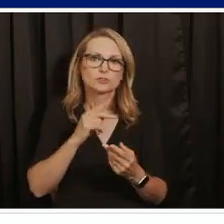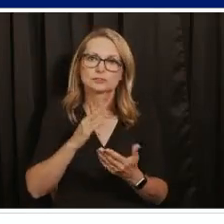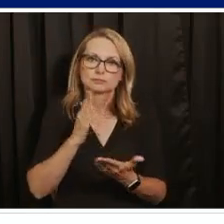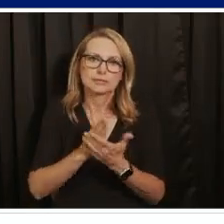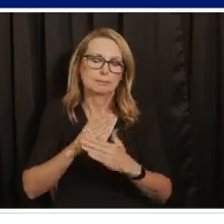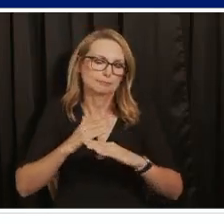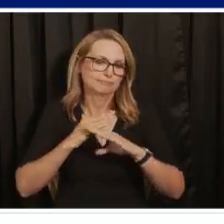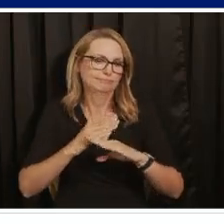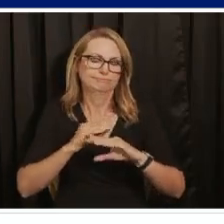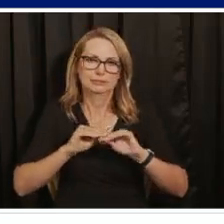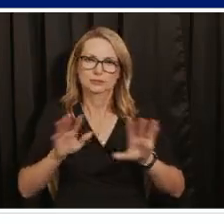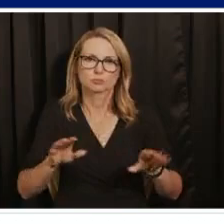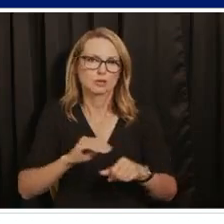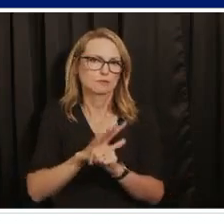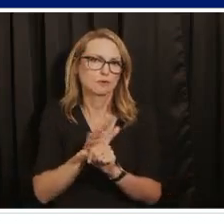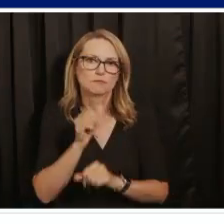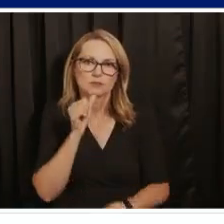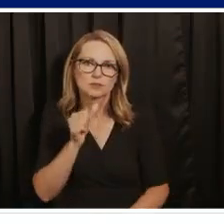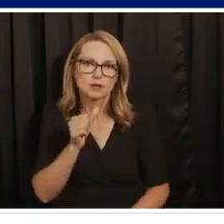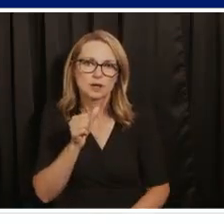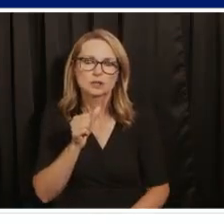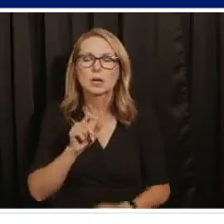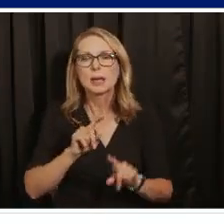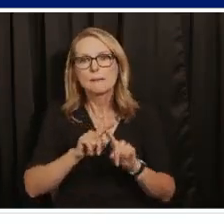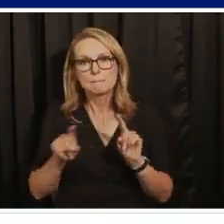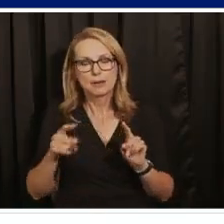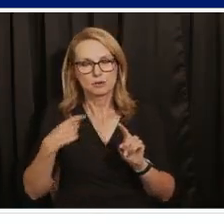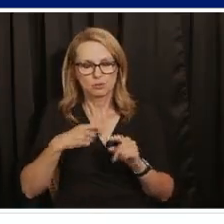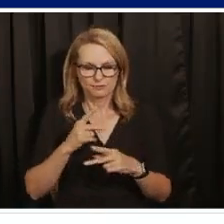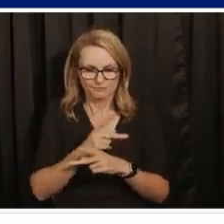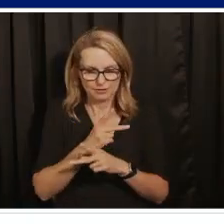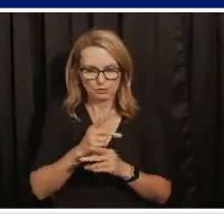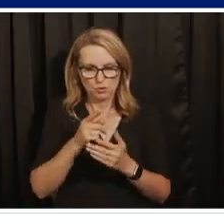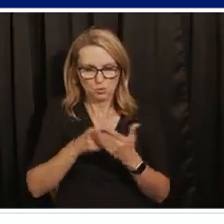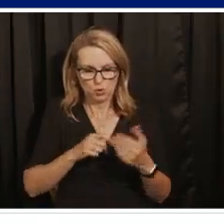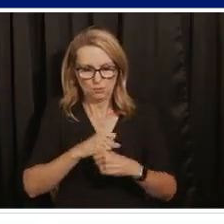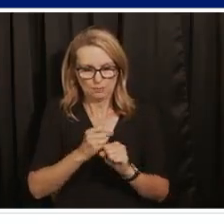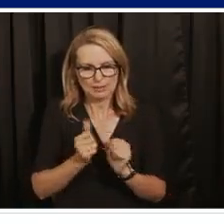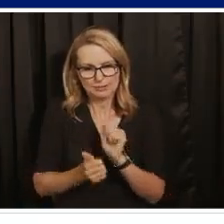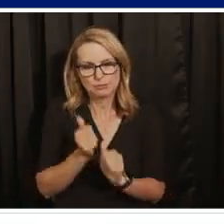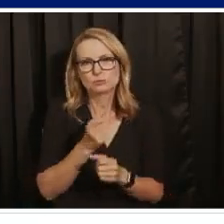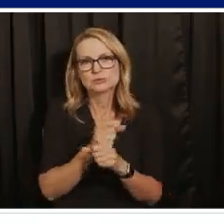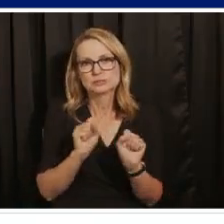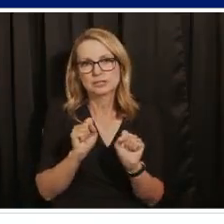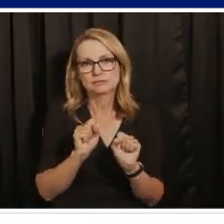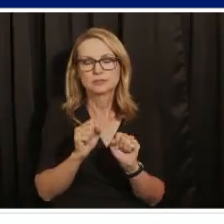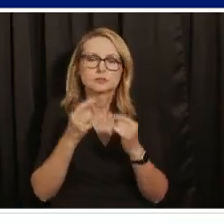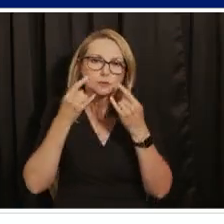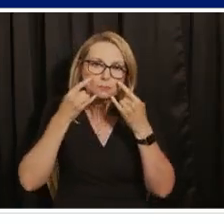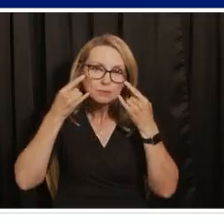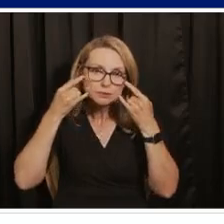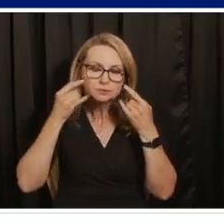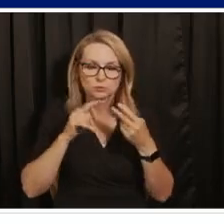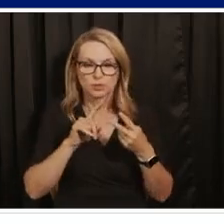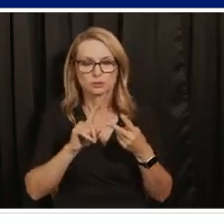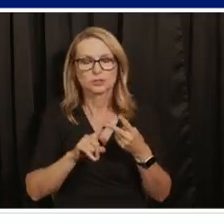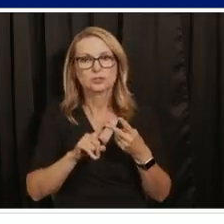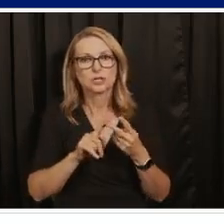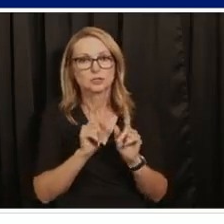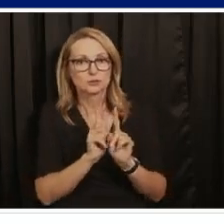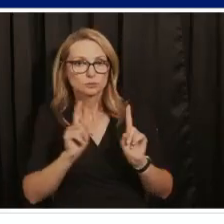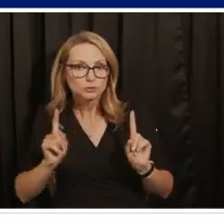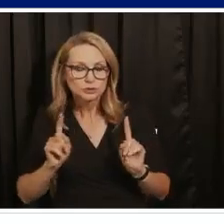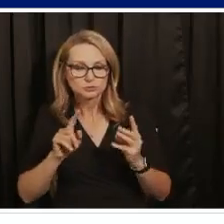So it's some combination of, for the safest possible school environment, it means mask wearing, social distancing,